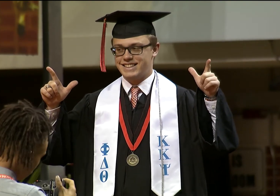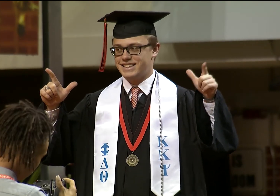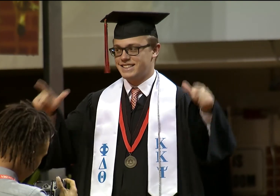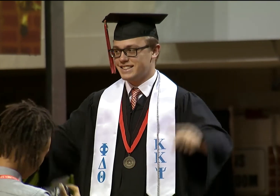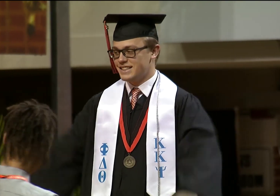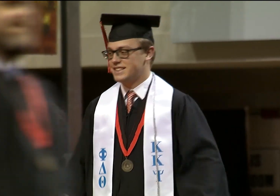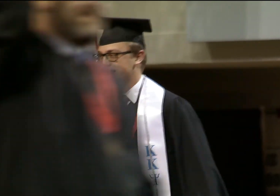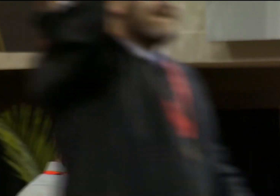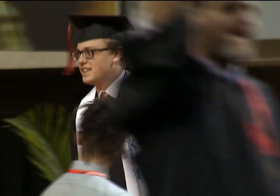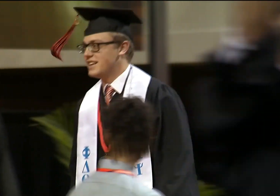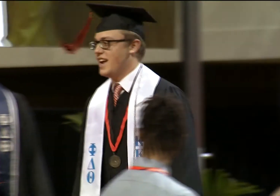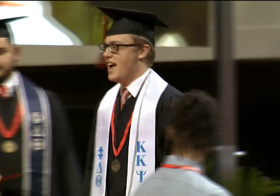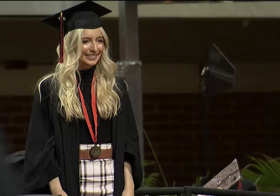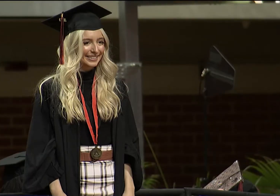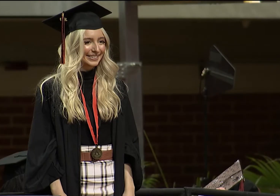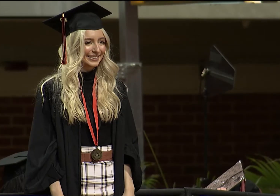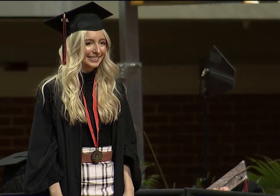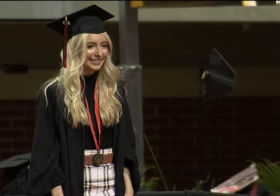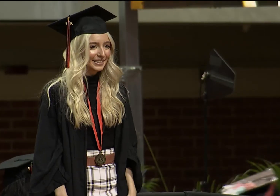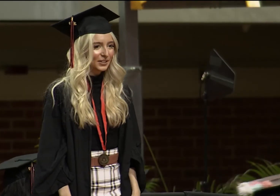Tony Terriol.